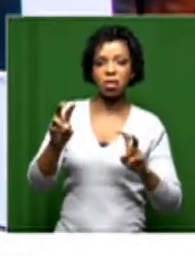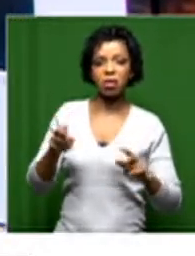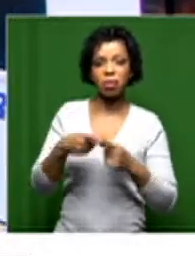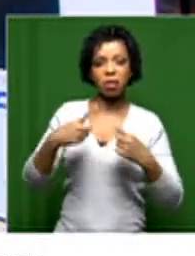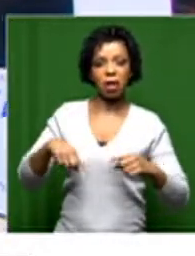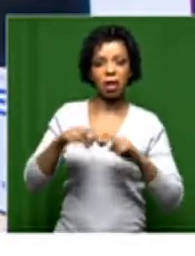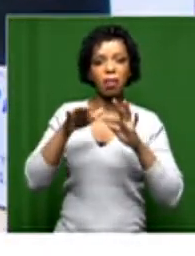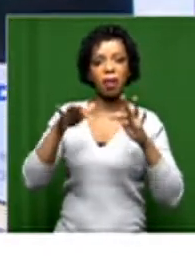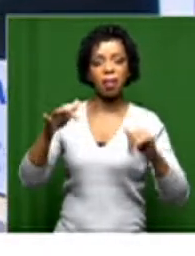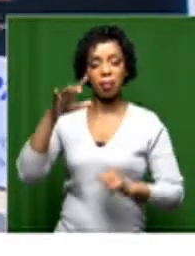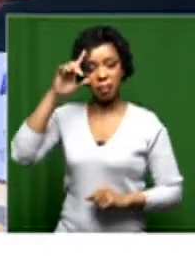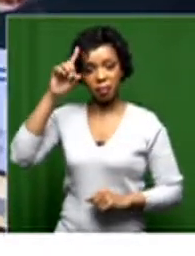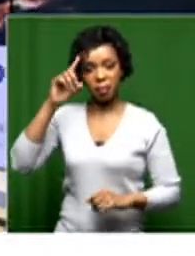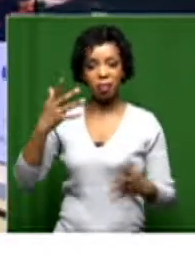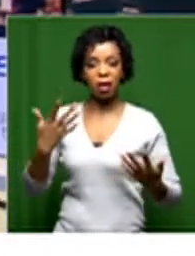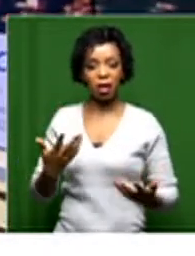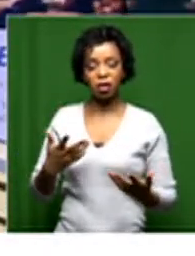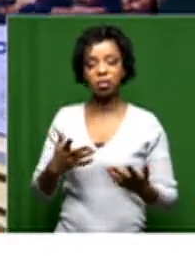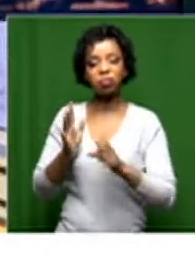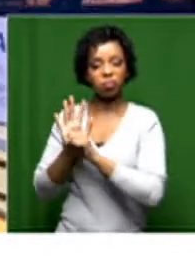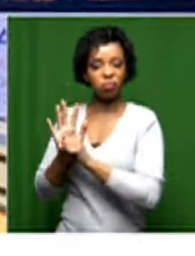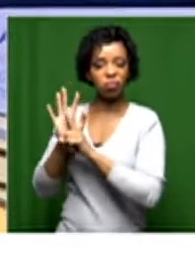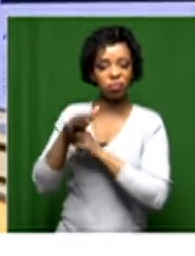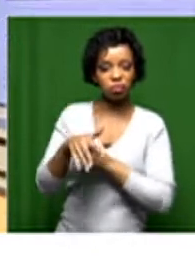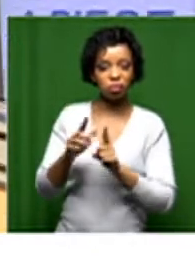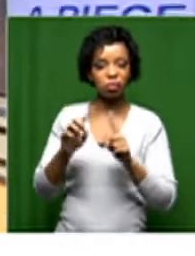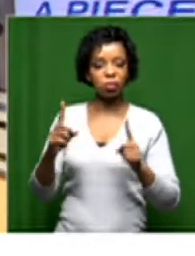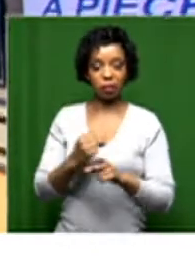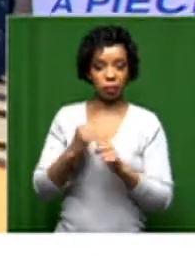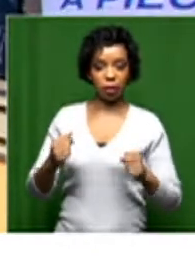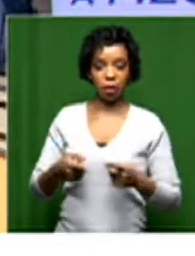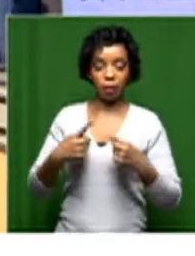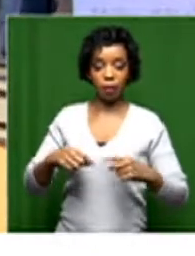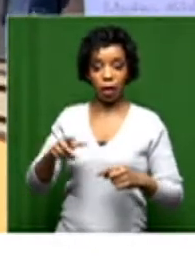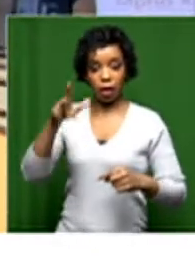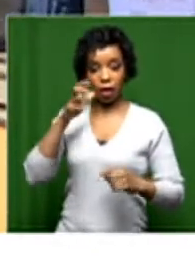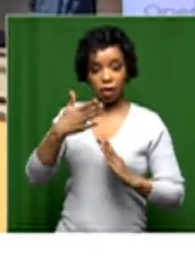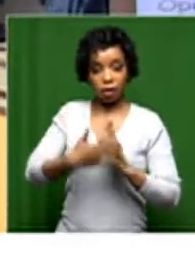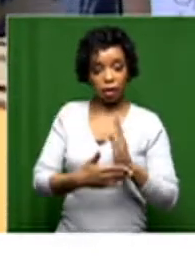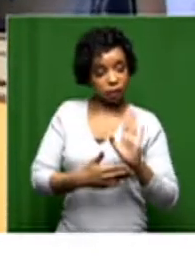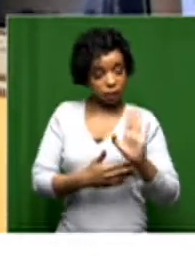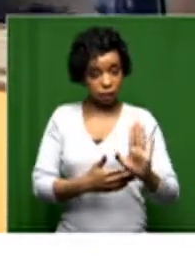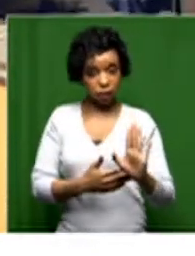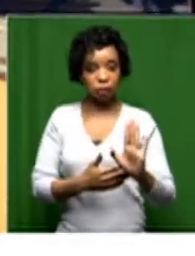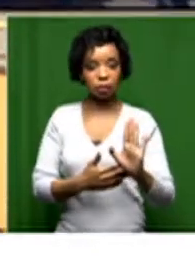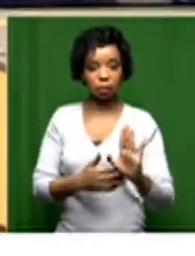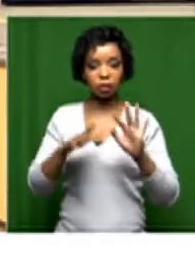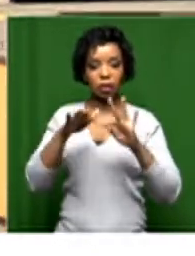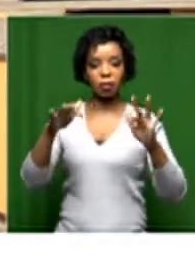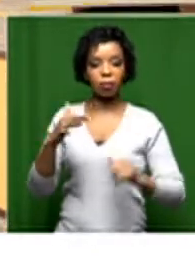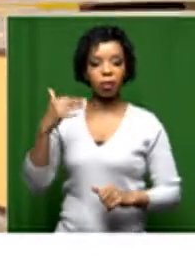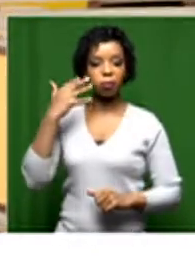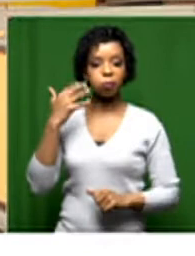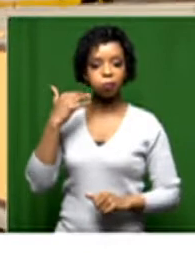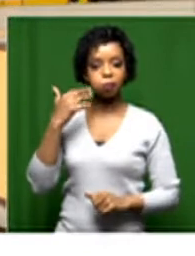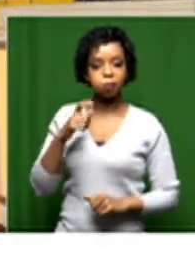oppressed. We've never had the side of the oppressors or the white people,